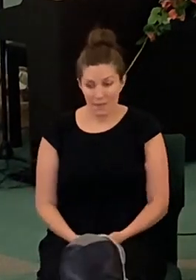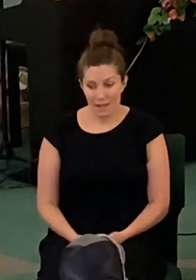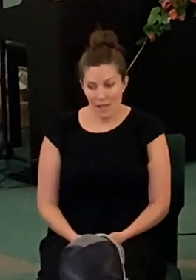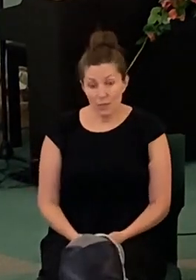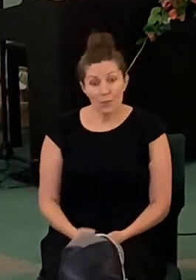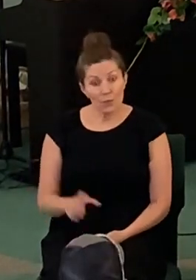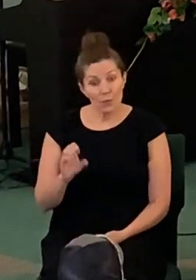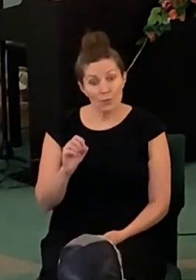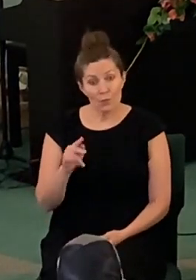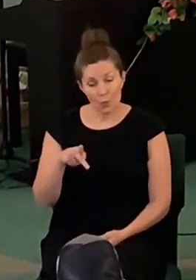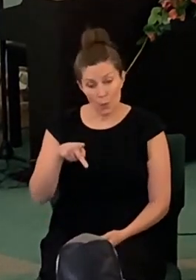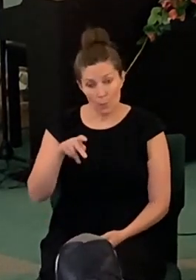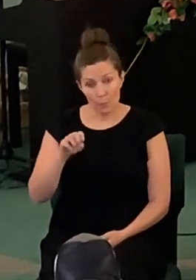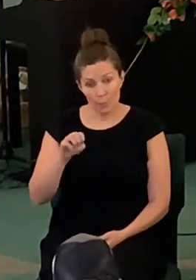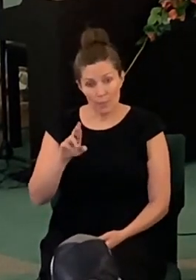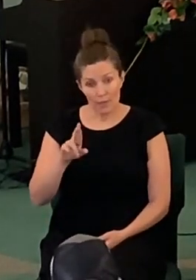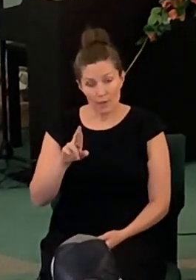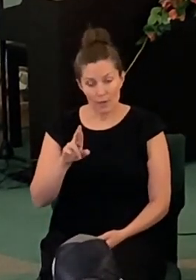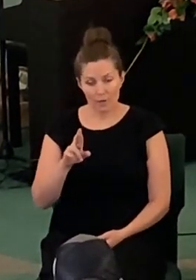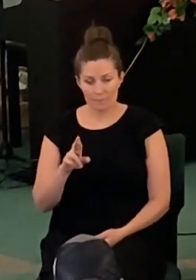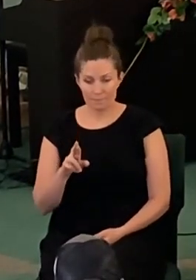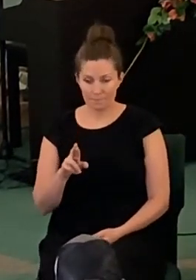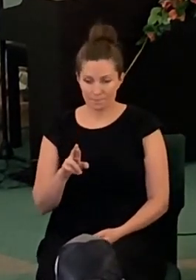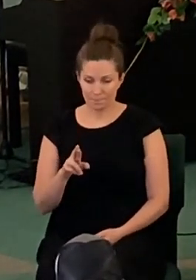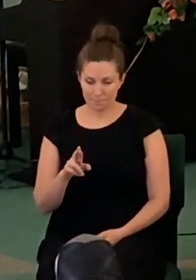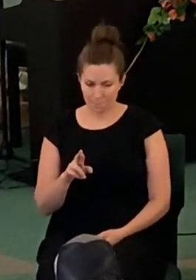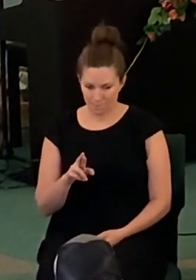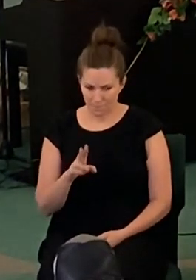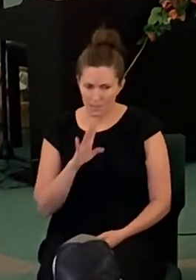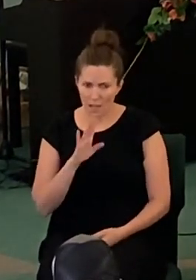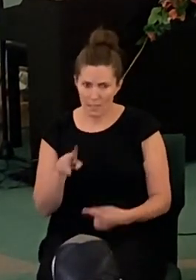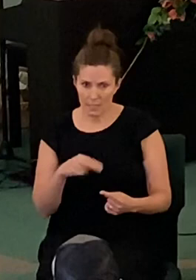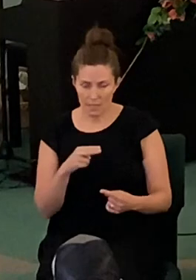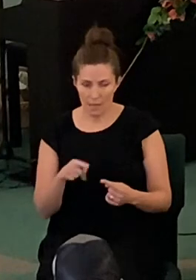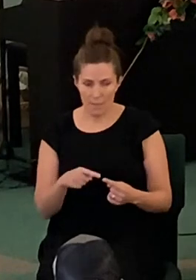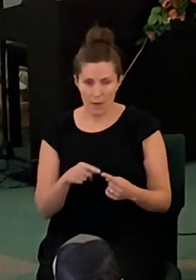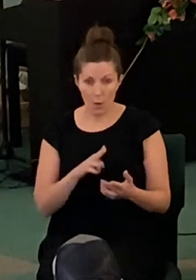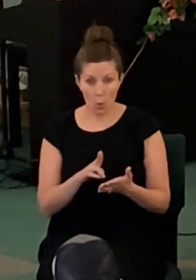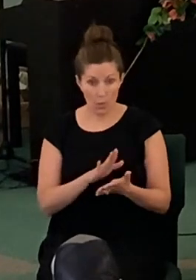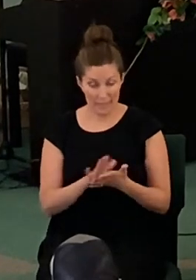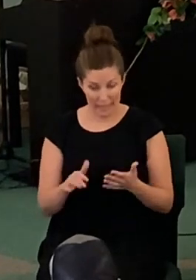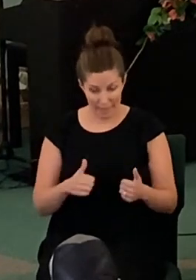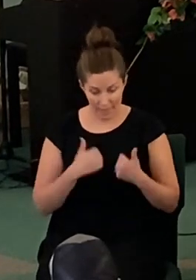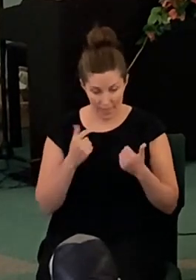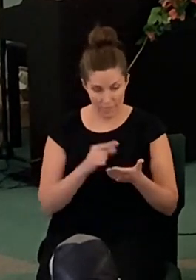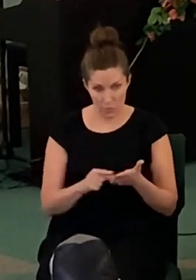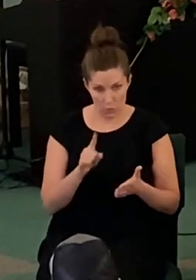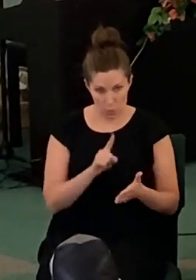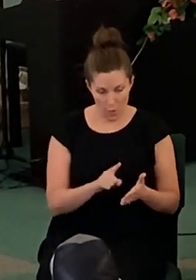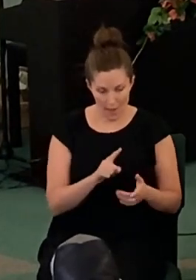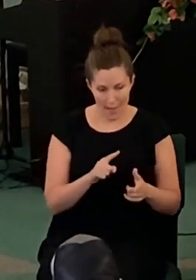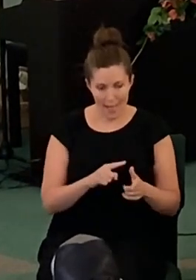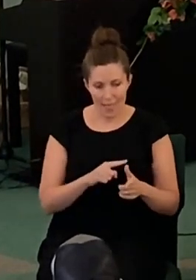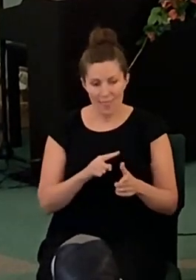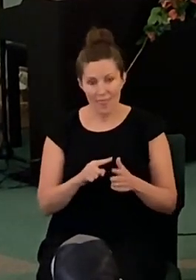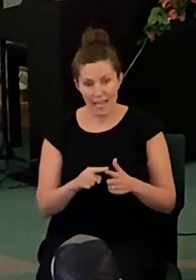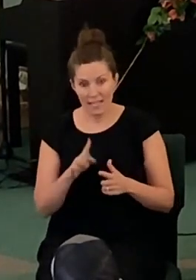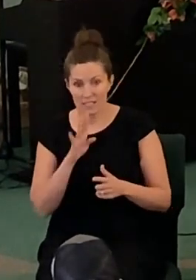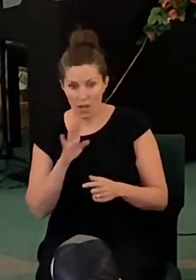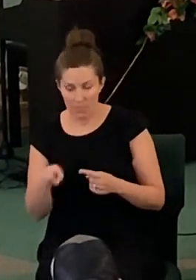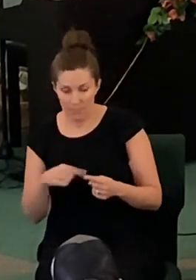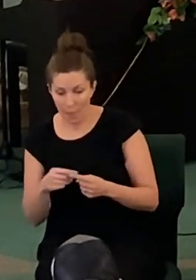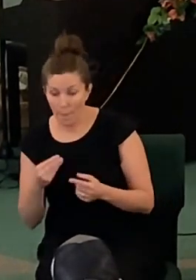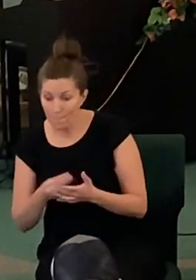So Peter talks about this holy living in verse 1, but then he describes the price that placed us into this spiritual